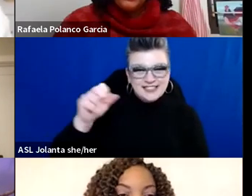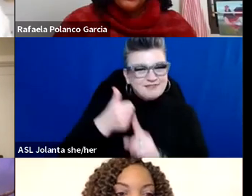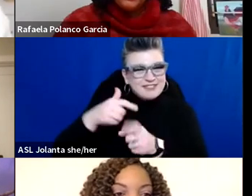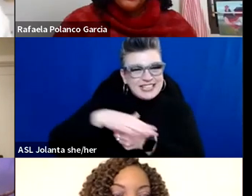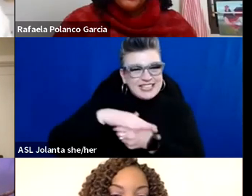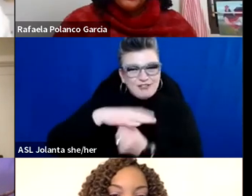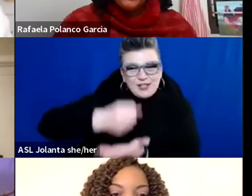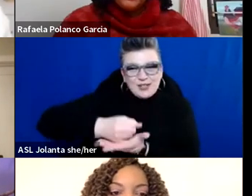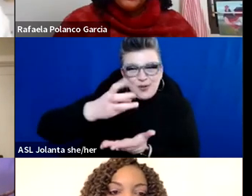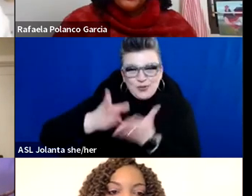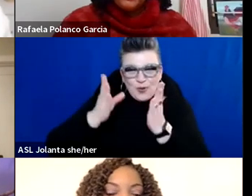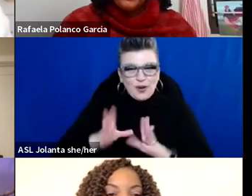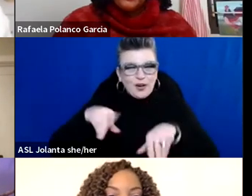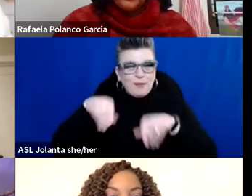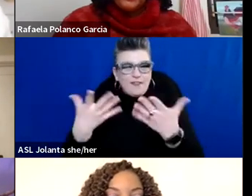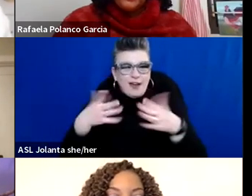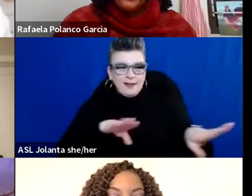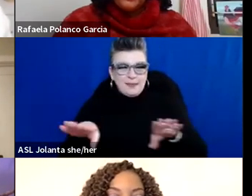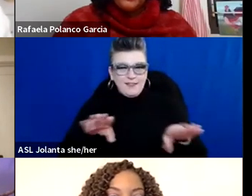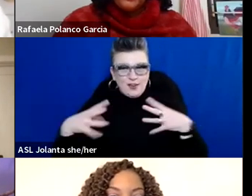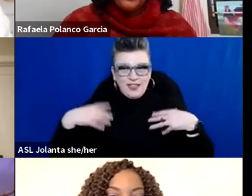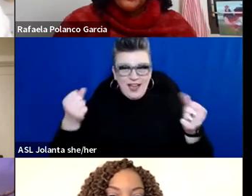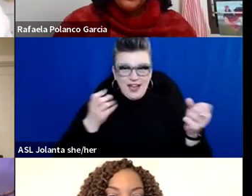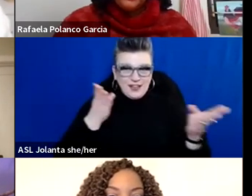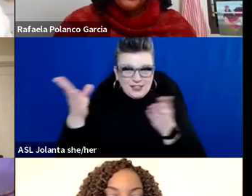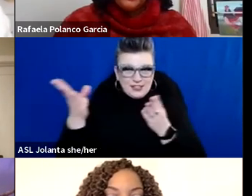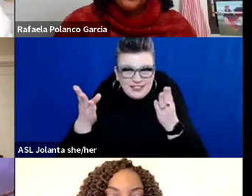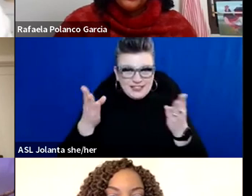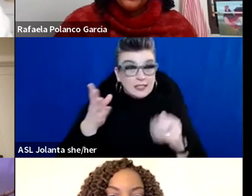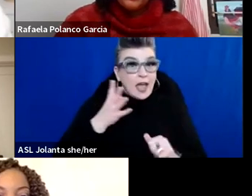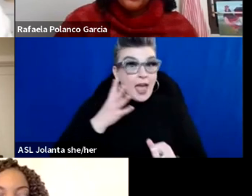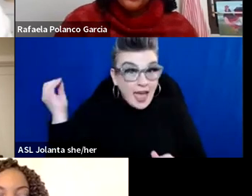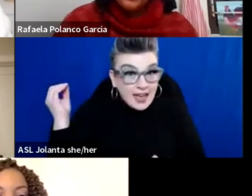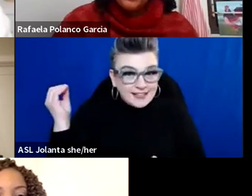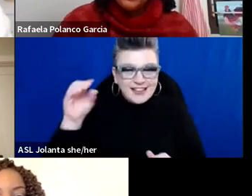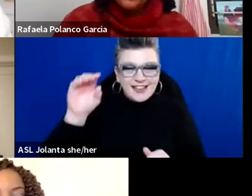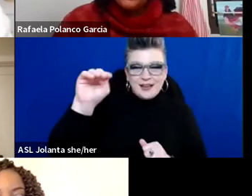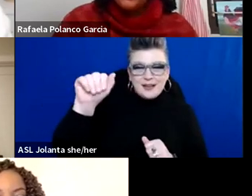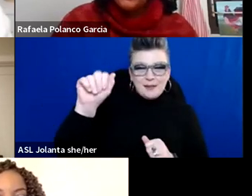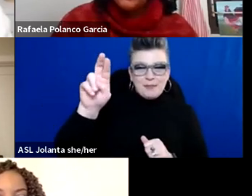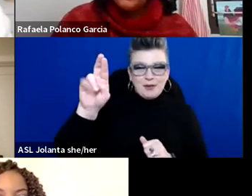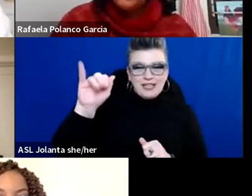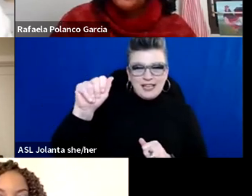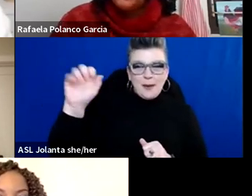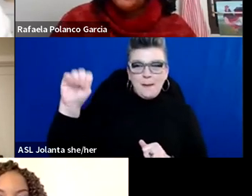providing behavioral health services and maria montero